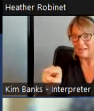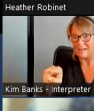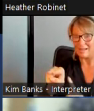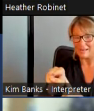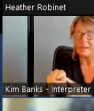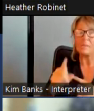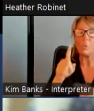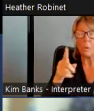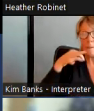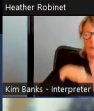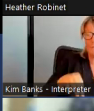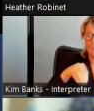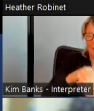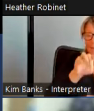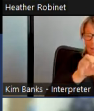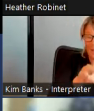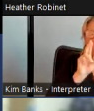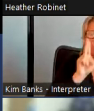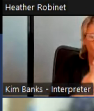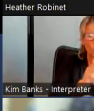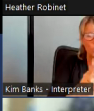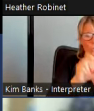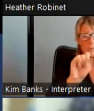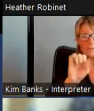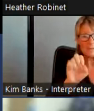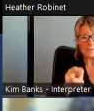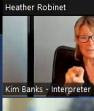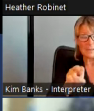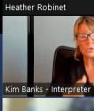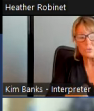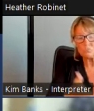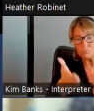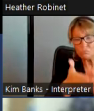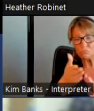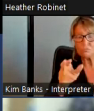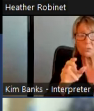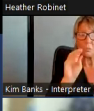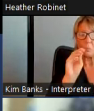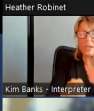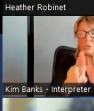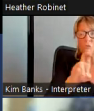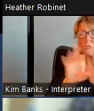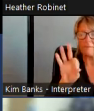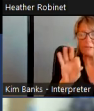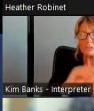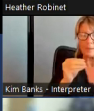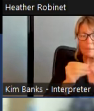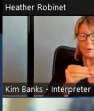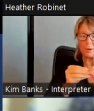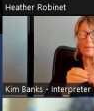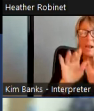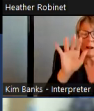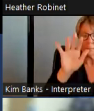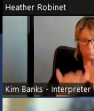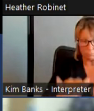in CAMS, because you can use the social insurance number in the reference number field to search for a